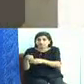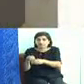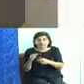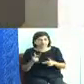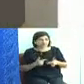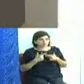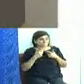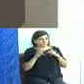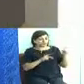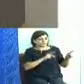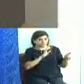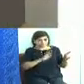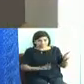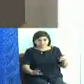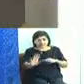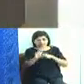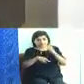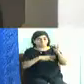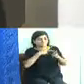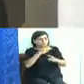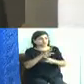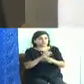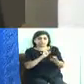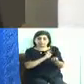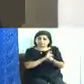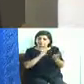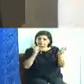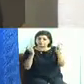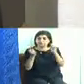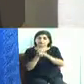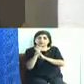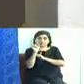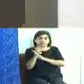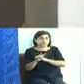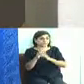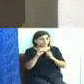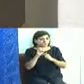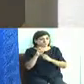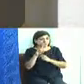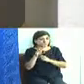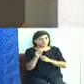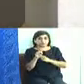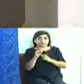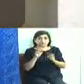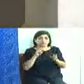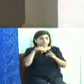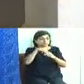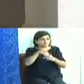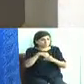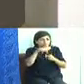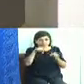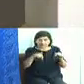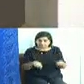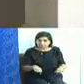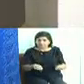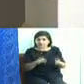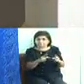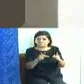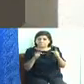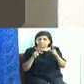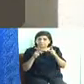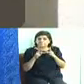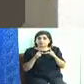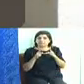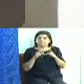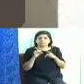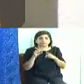the world have been transformed by the seeds that were planted in this place. The